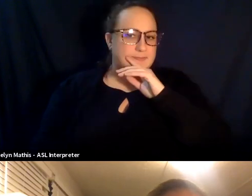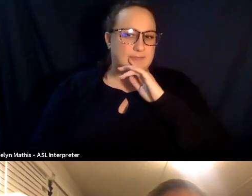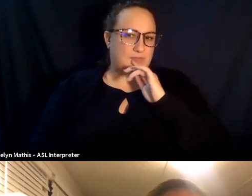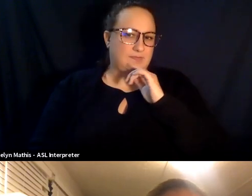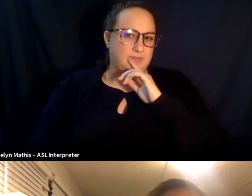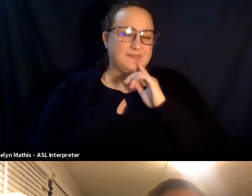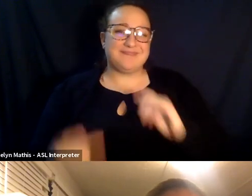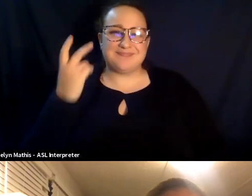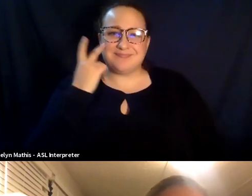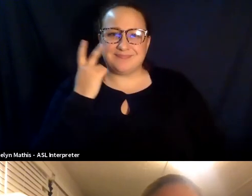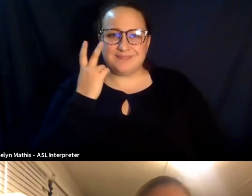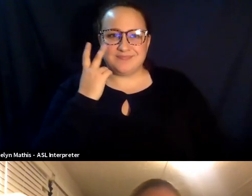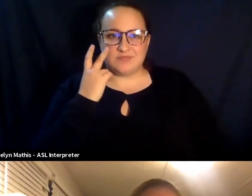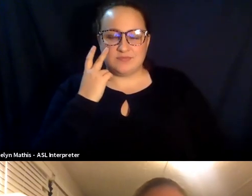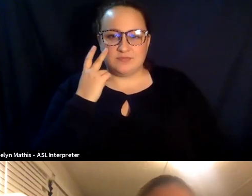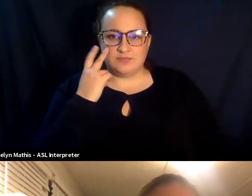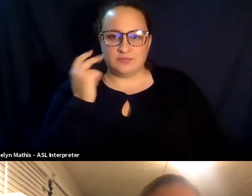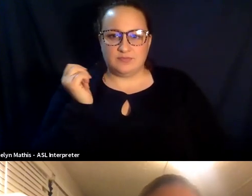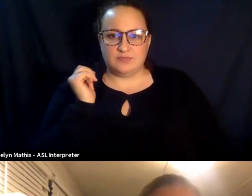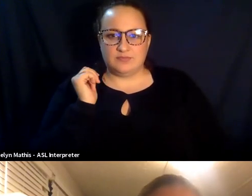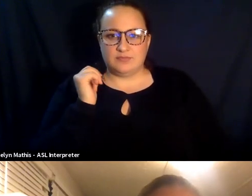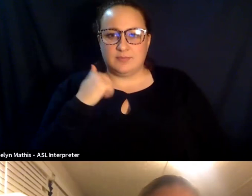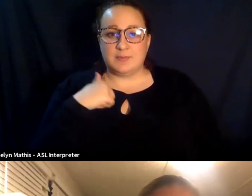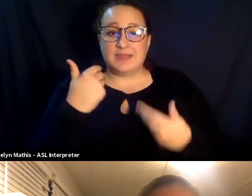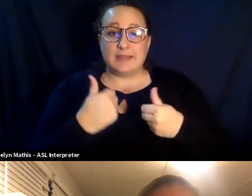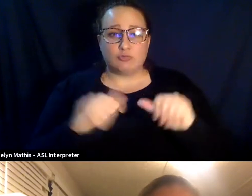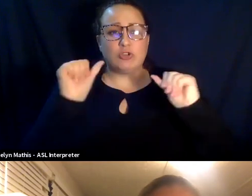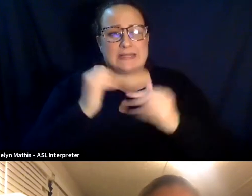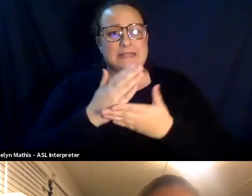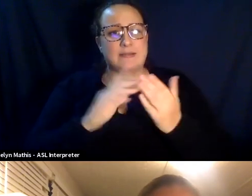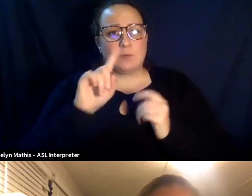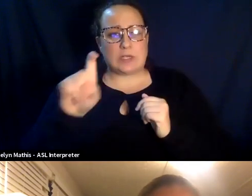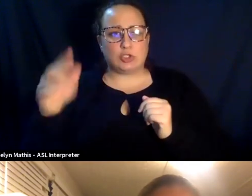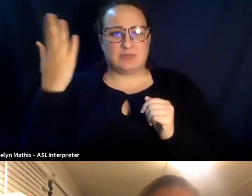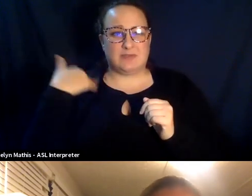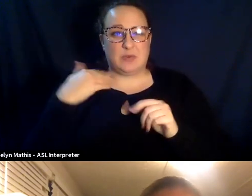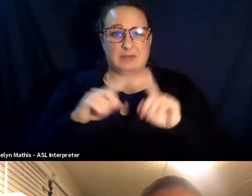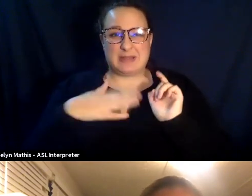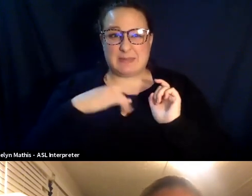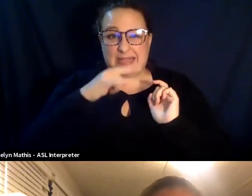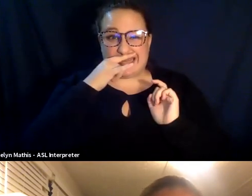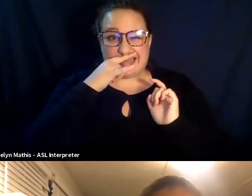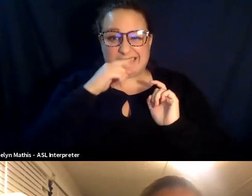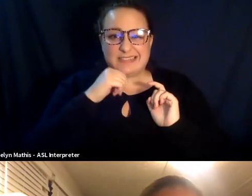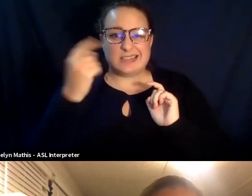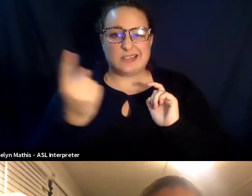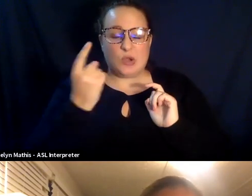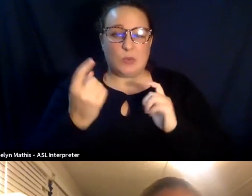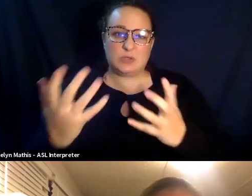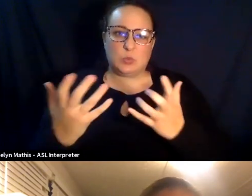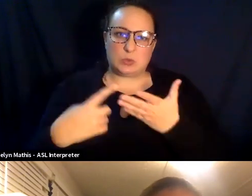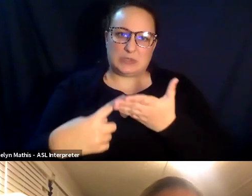Let's see, I've tried some questions before, and my kid doesn't always want to discuss